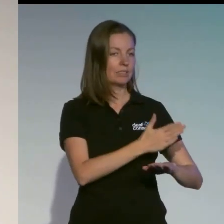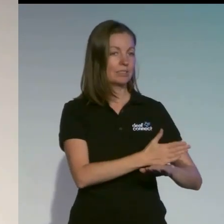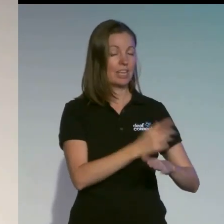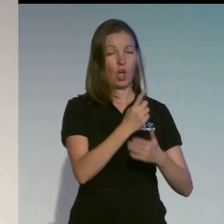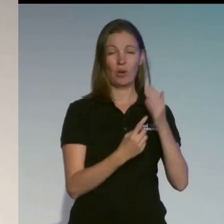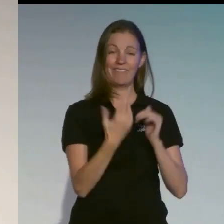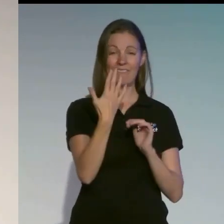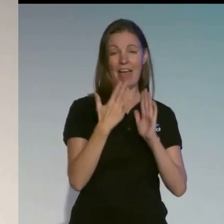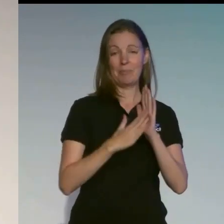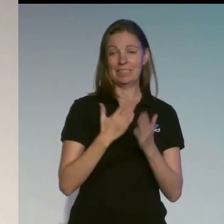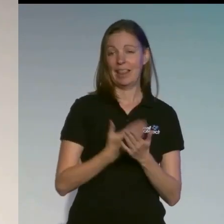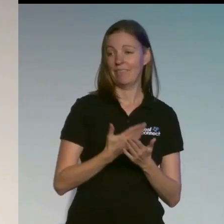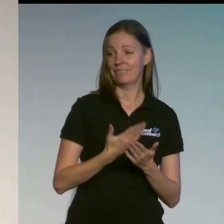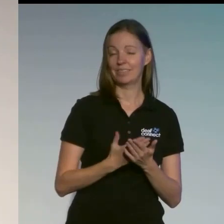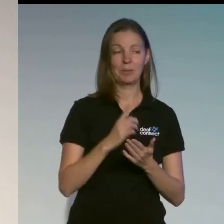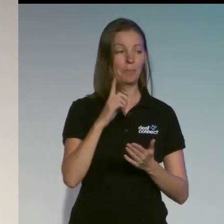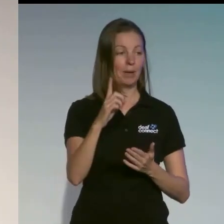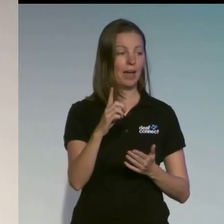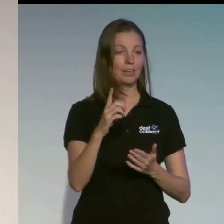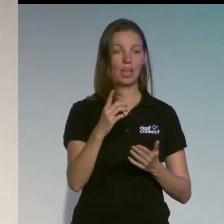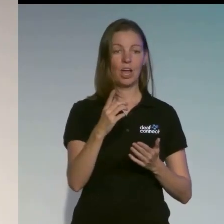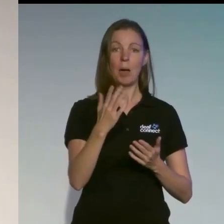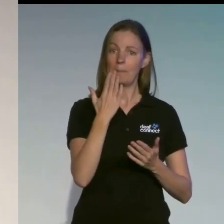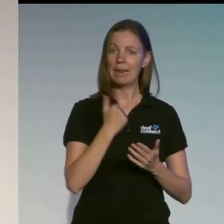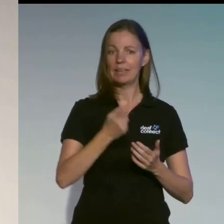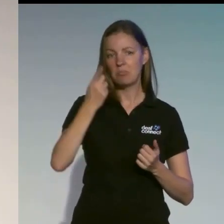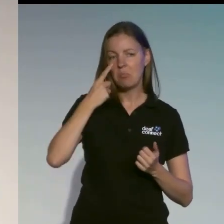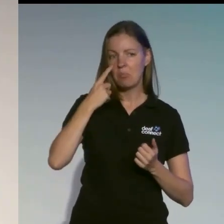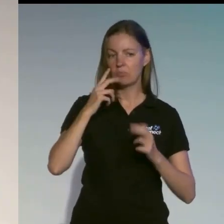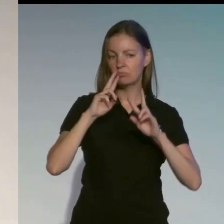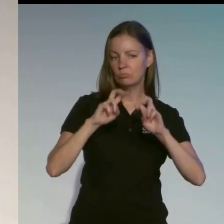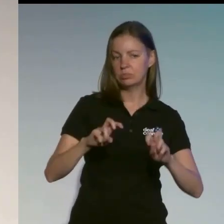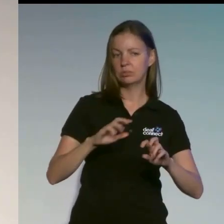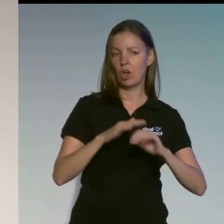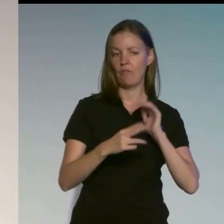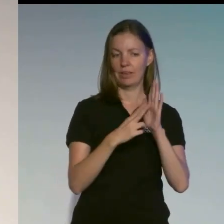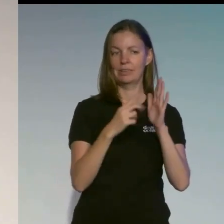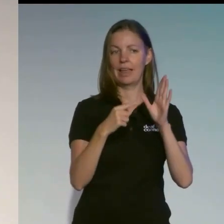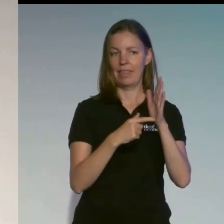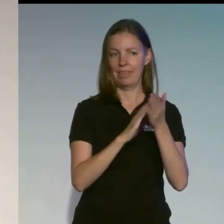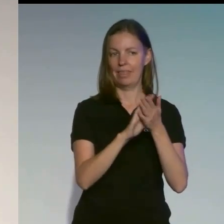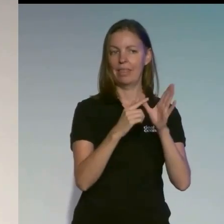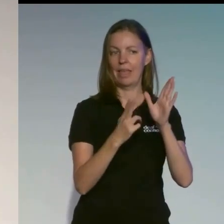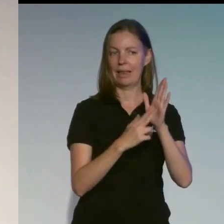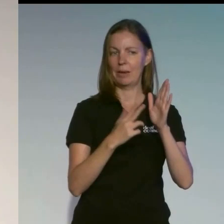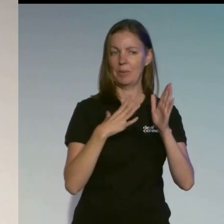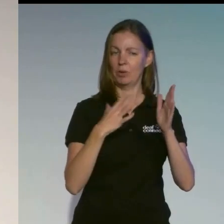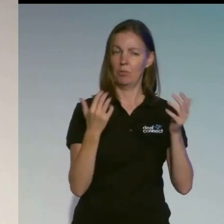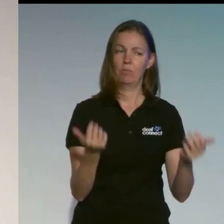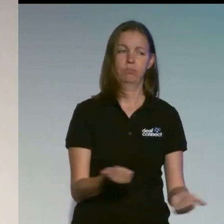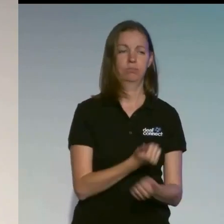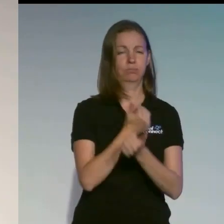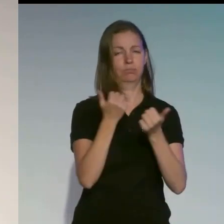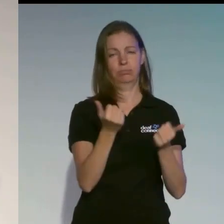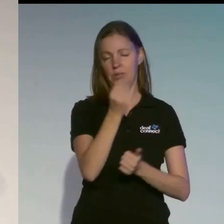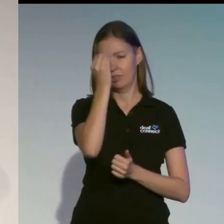or so, but we do look Nathan up if you haven't done so already, because there is a wealth of expertise and